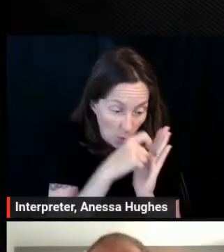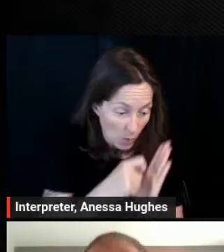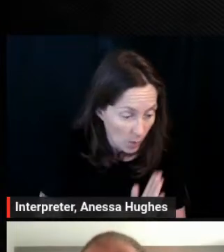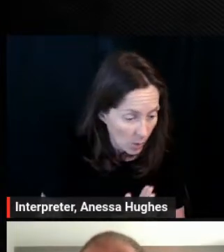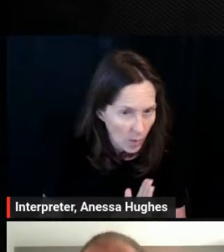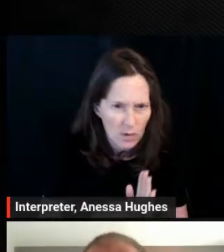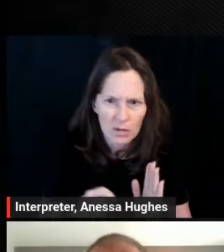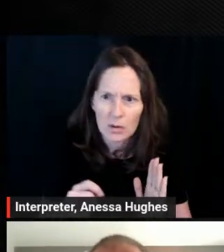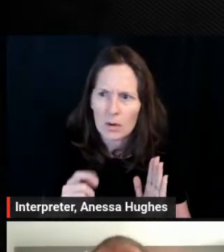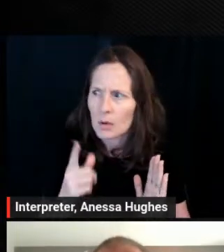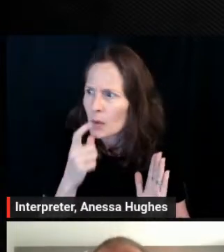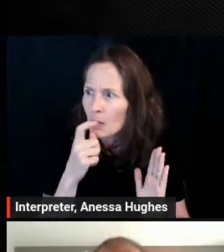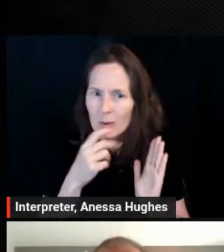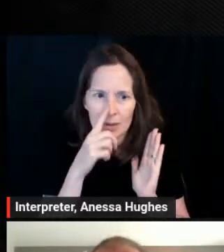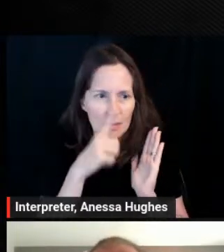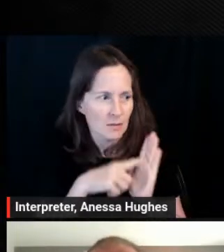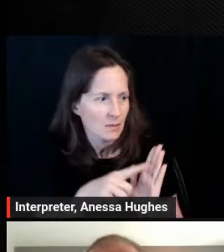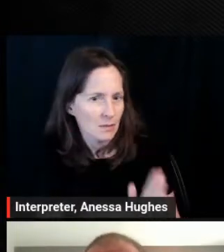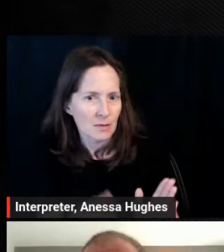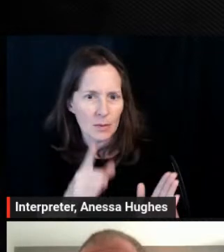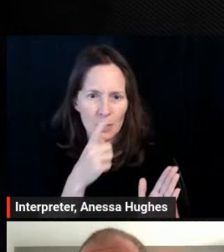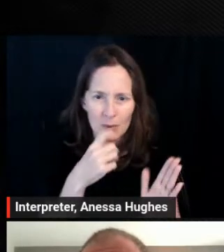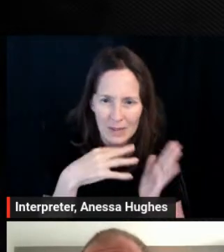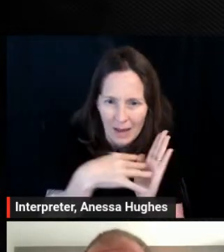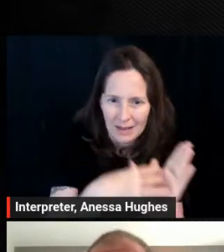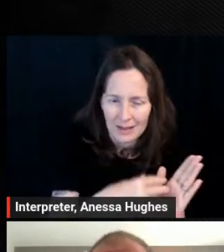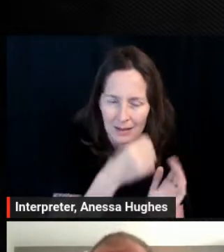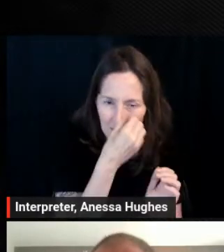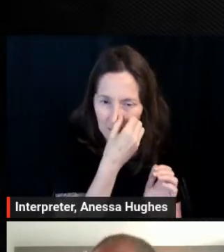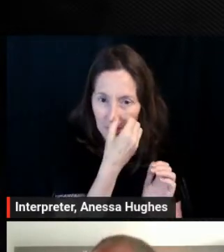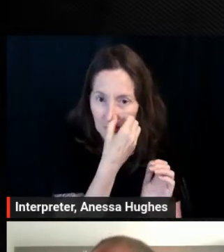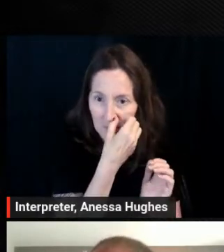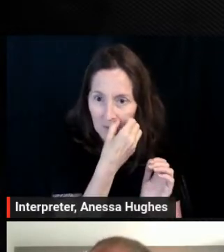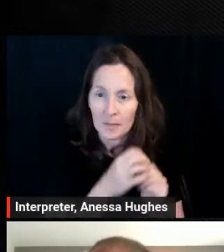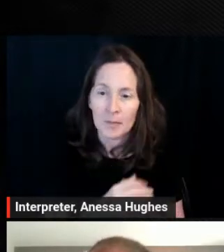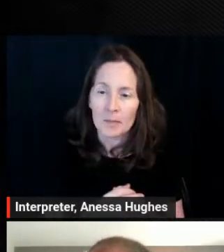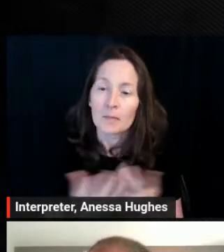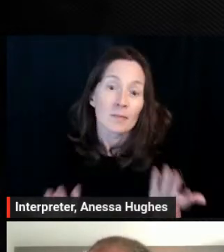do? Well, all I can tell you is what I did.